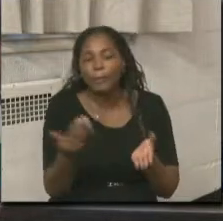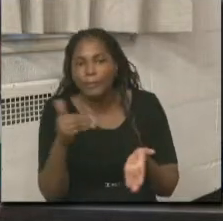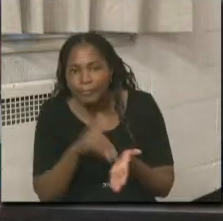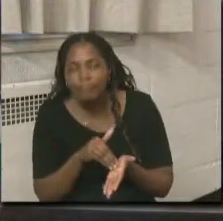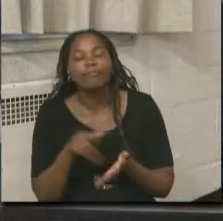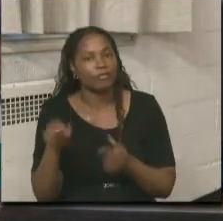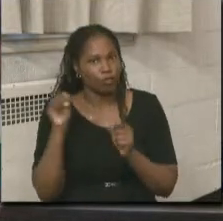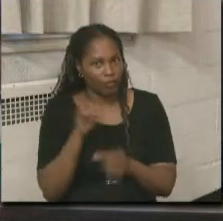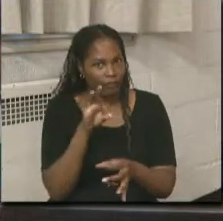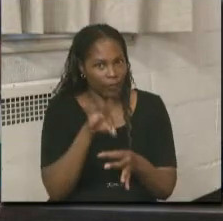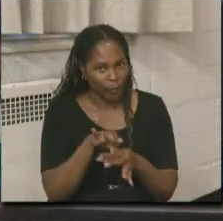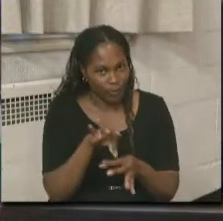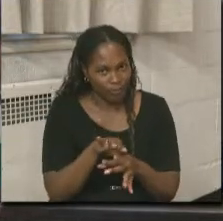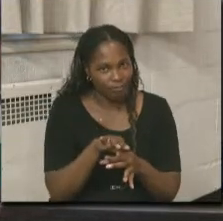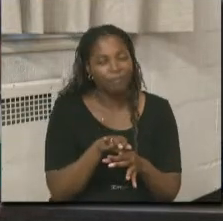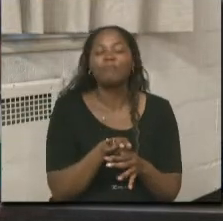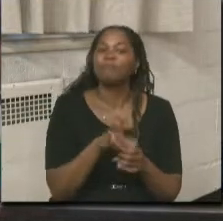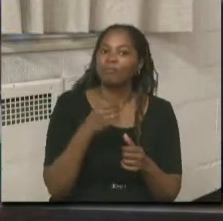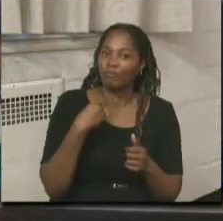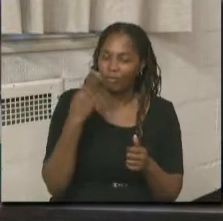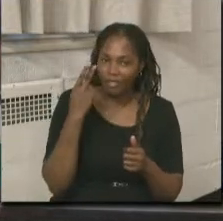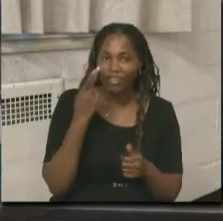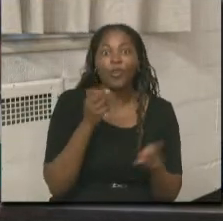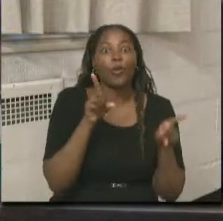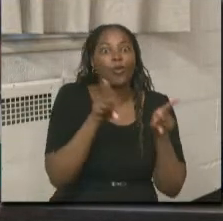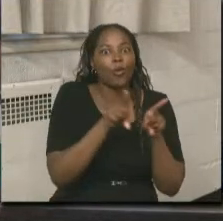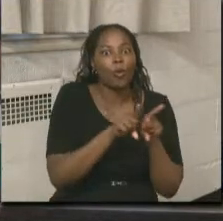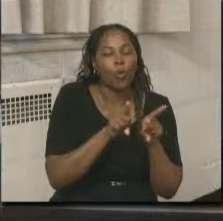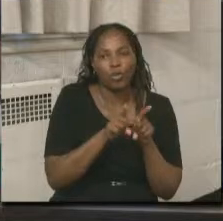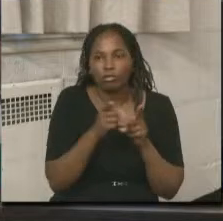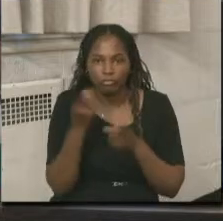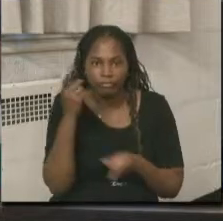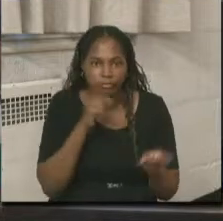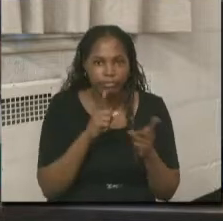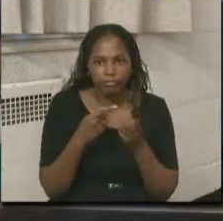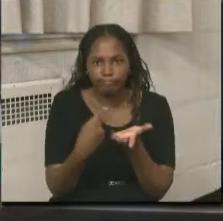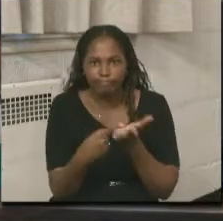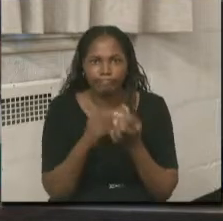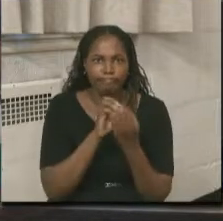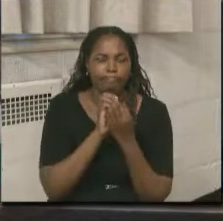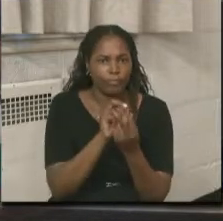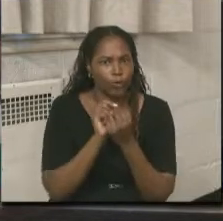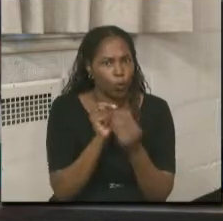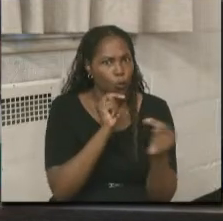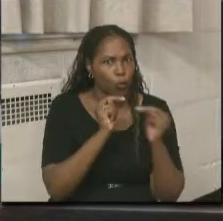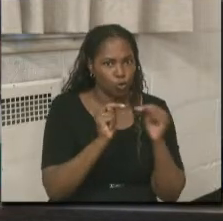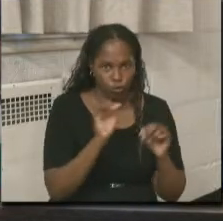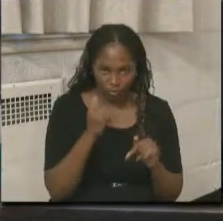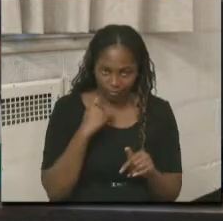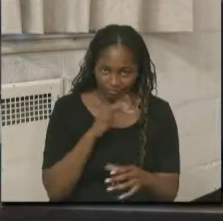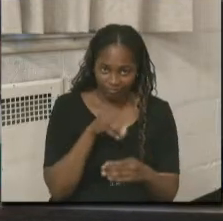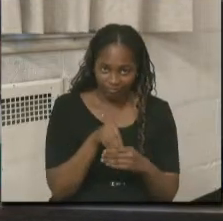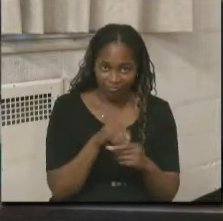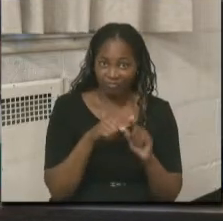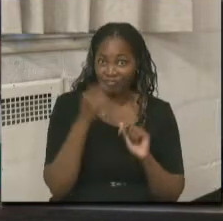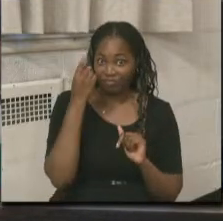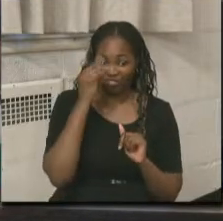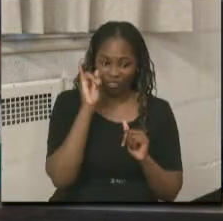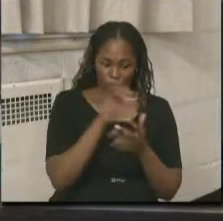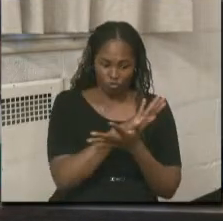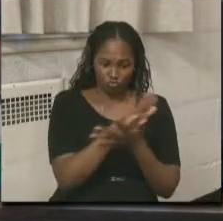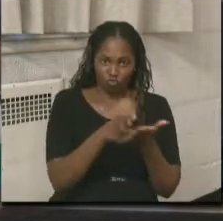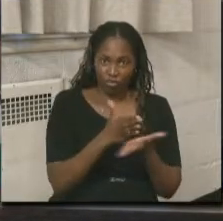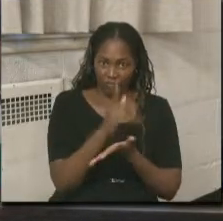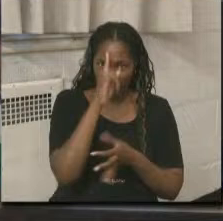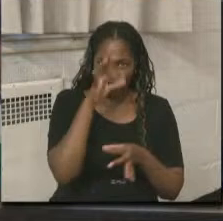abstention still from personnel matters and collective bargaining. But with those new voting rights, I was very nervous because I realized, oh